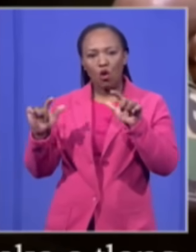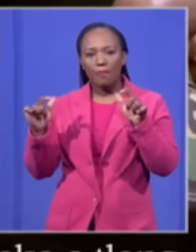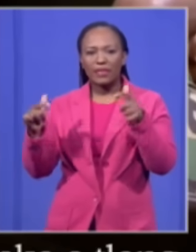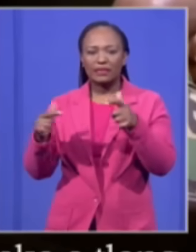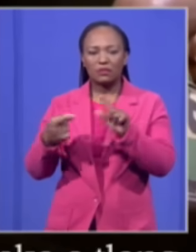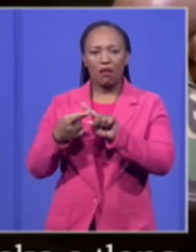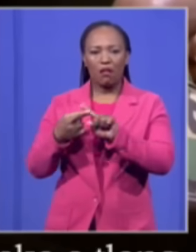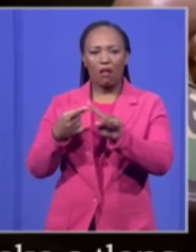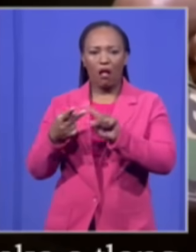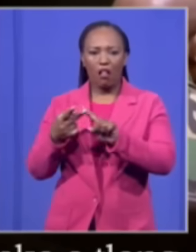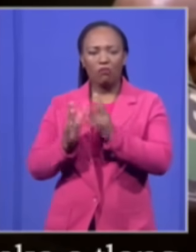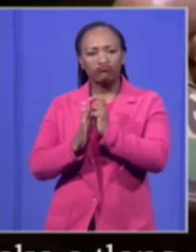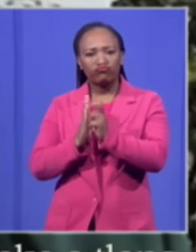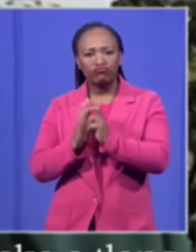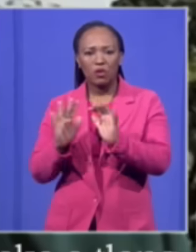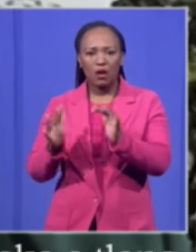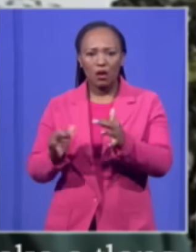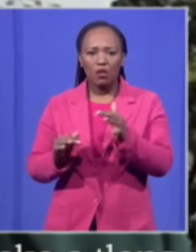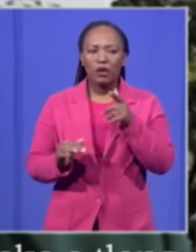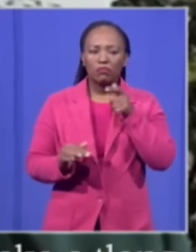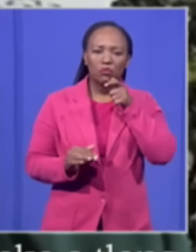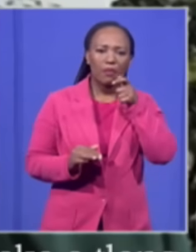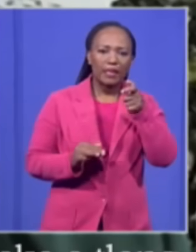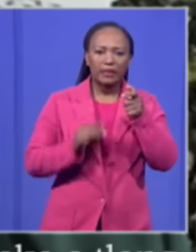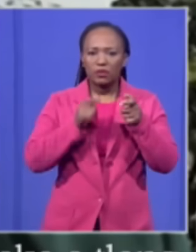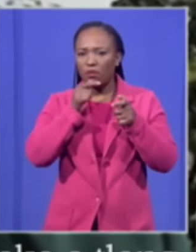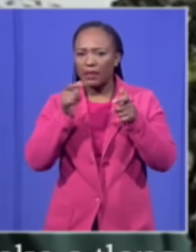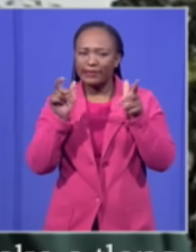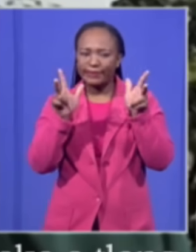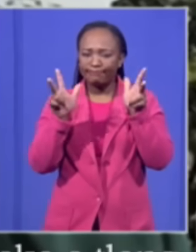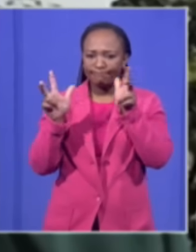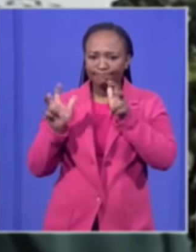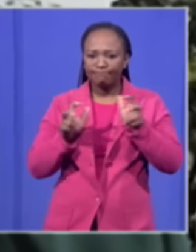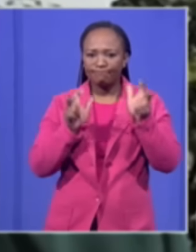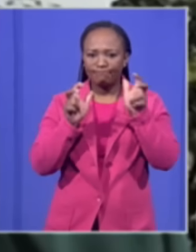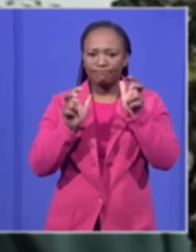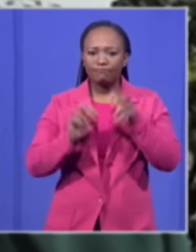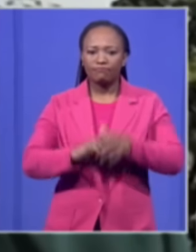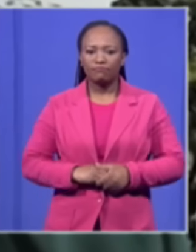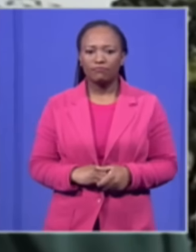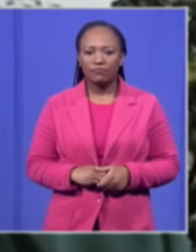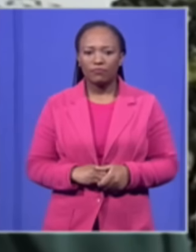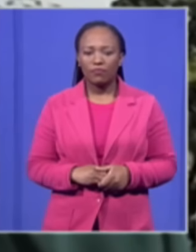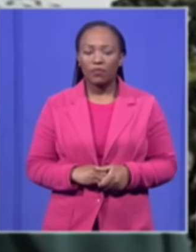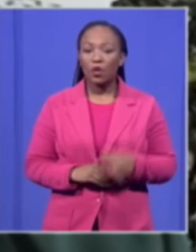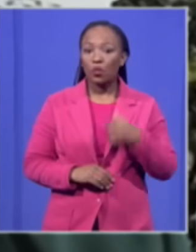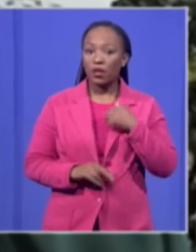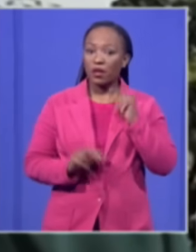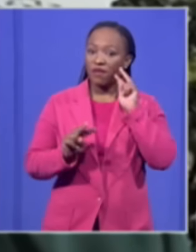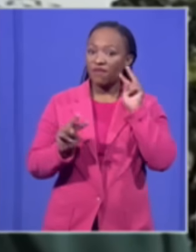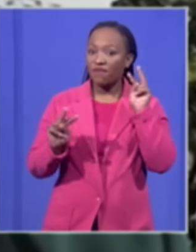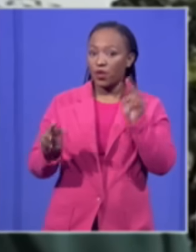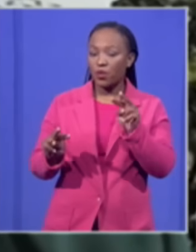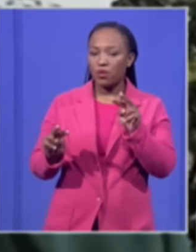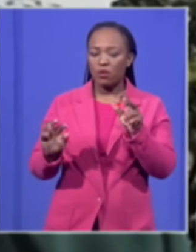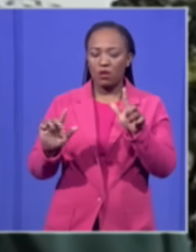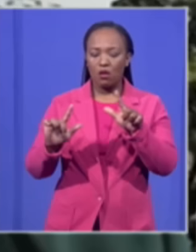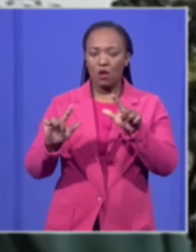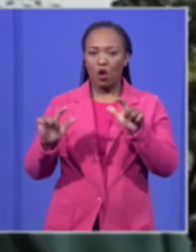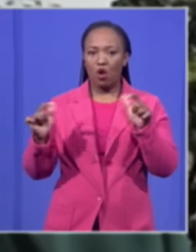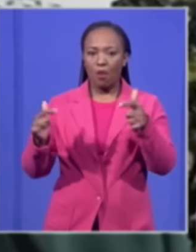arogana dikakanyo le ditshwaelo. It is our view that the committee does not